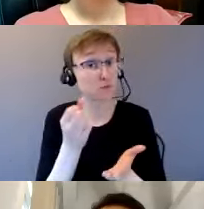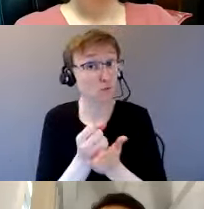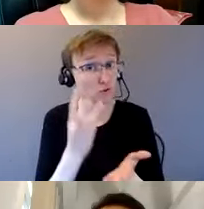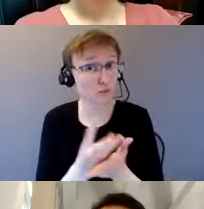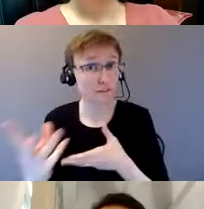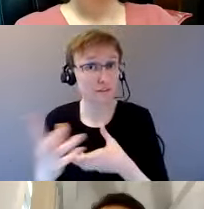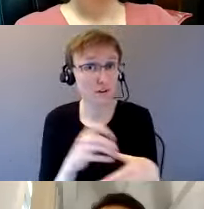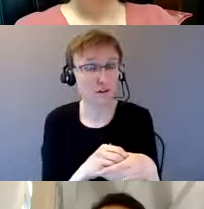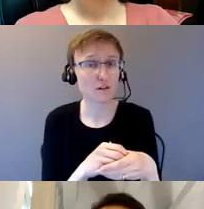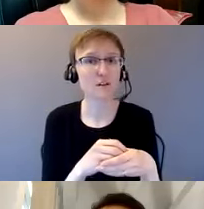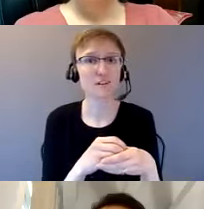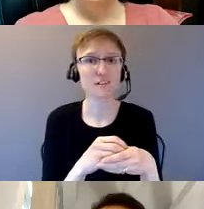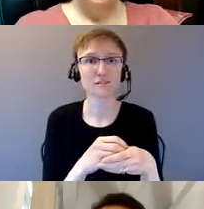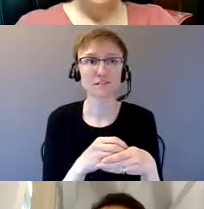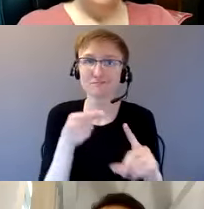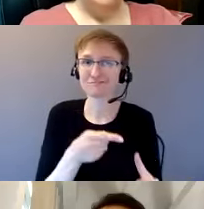that.